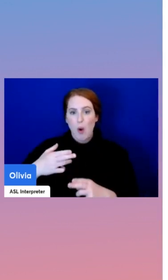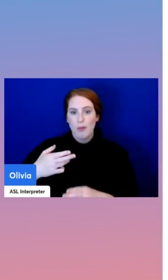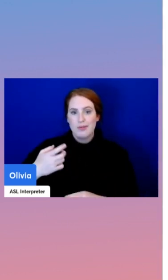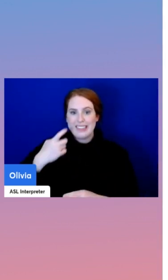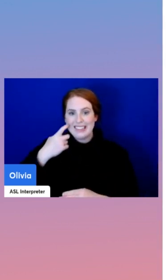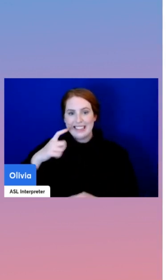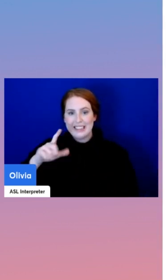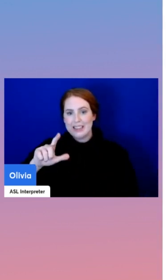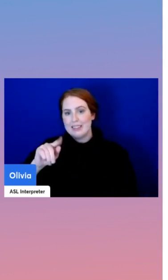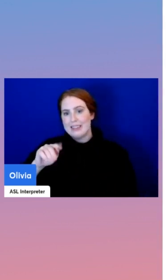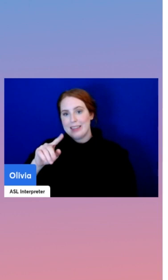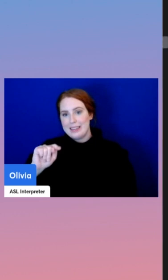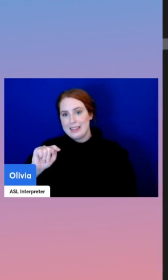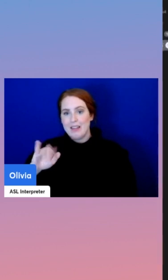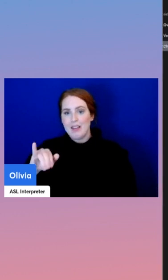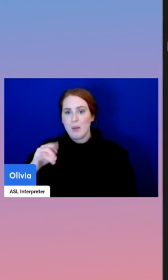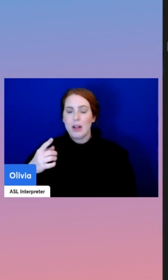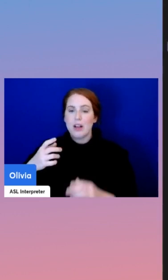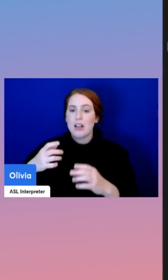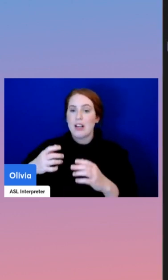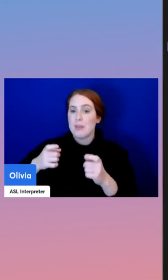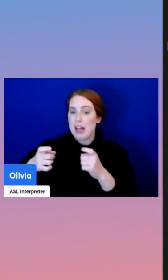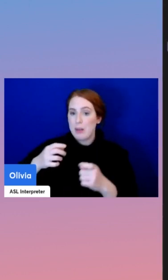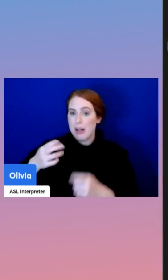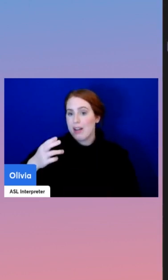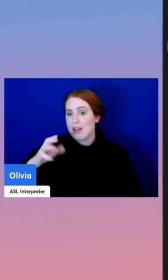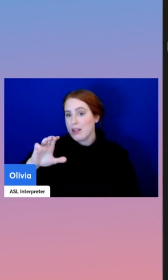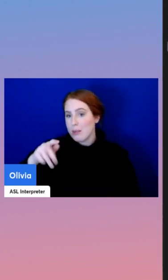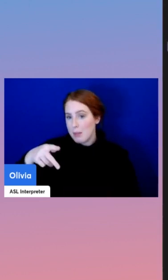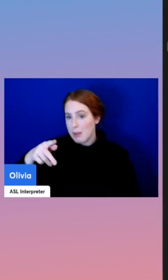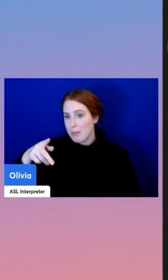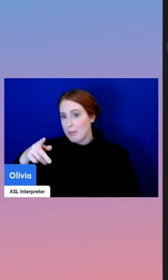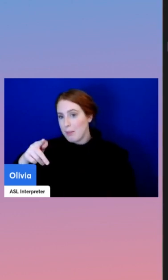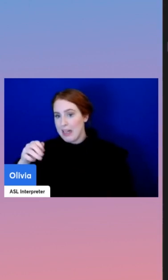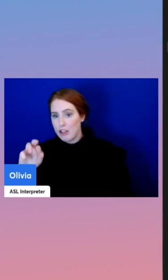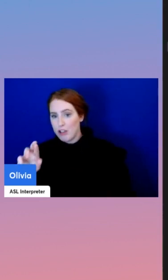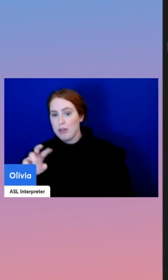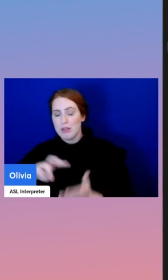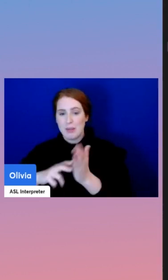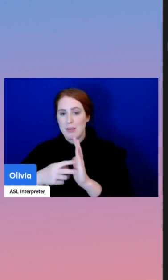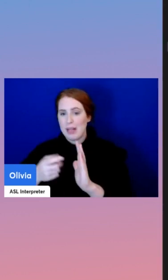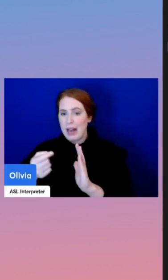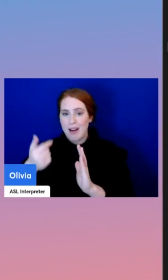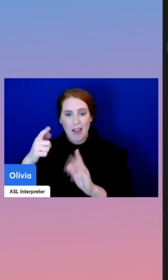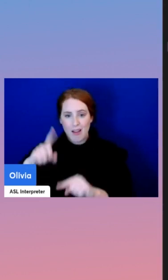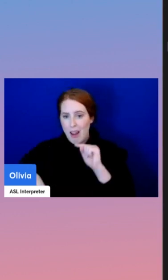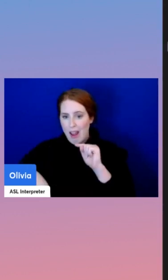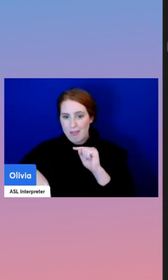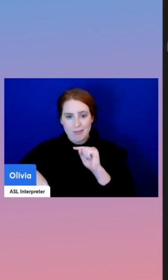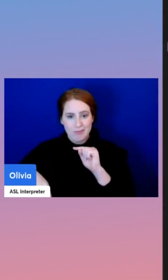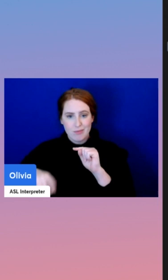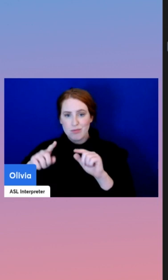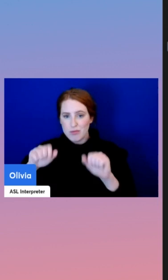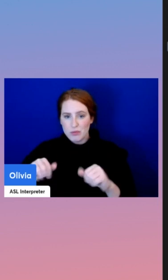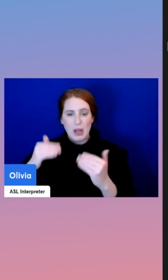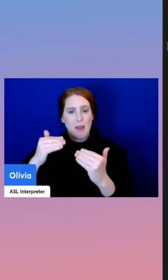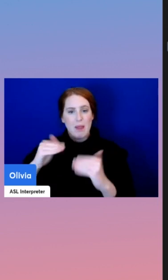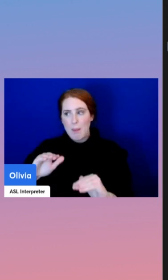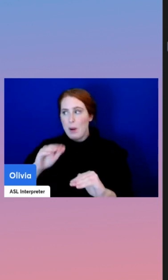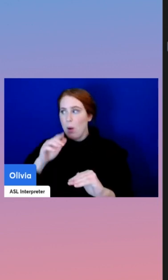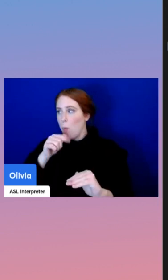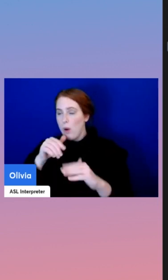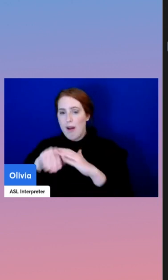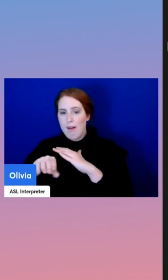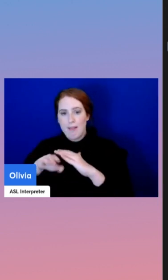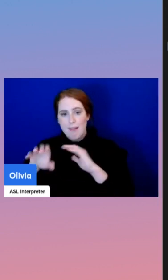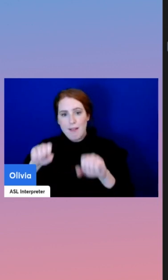by HCP Packer, which means that you cannot delete this channel. You can edit who has access to it, but you cannot delete it. It's something that